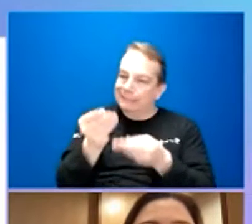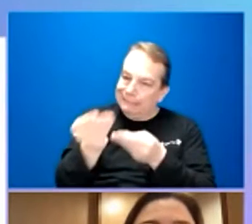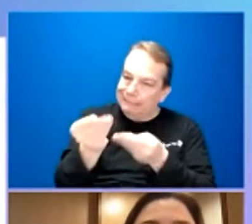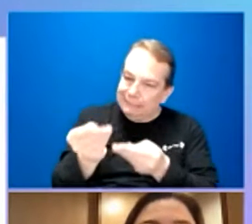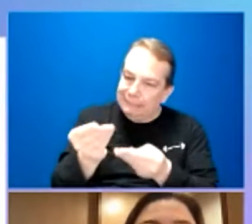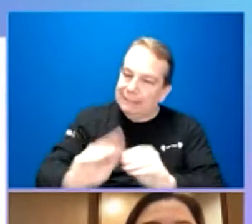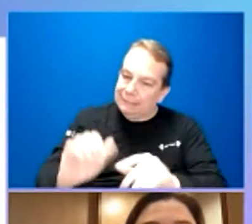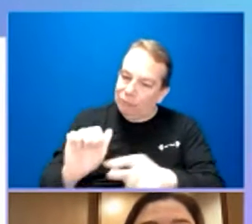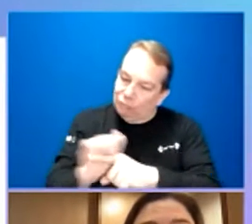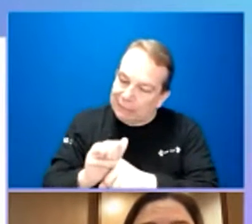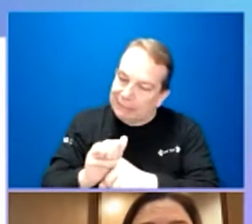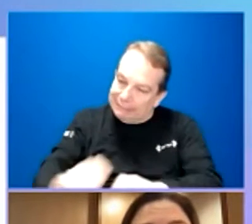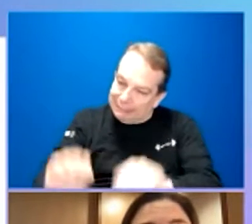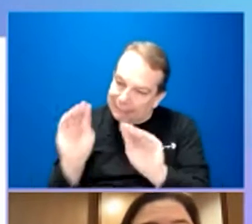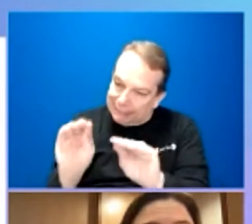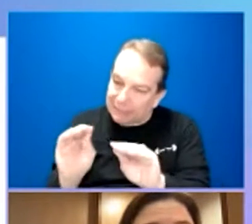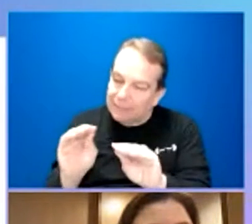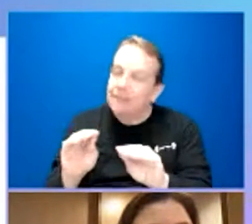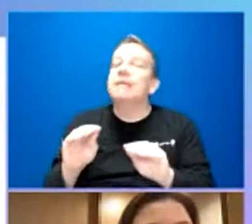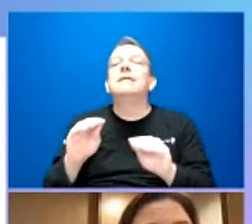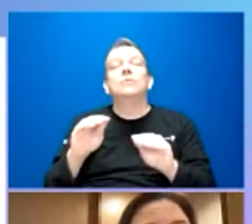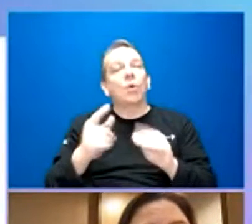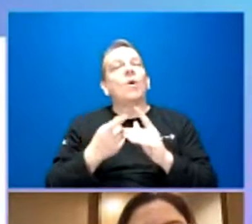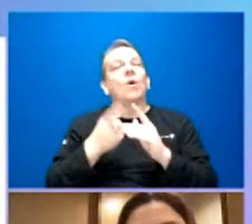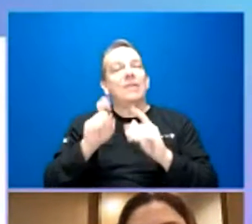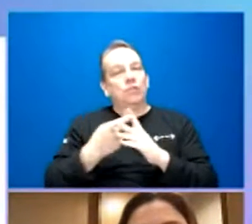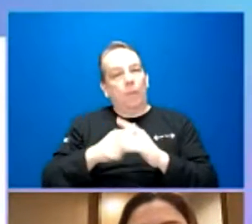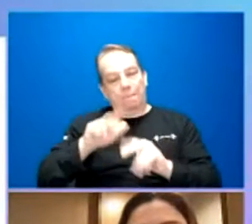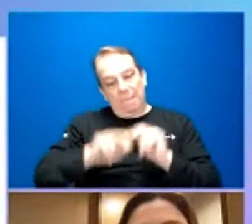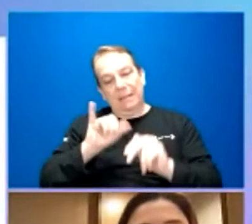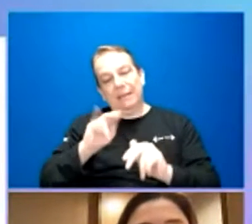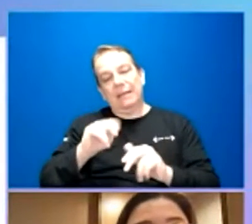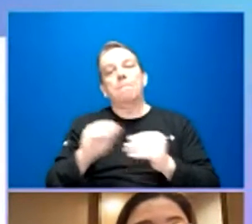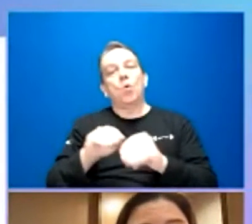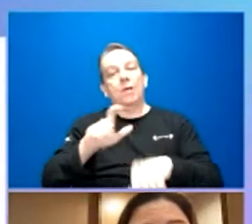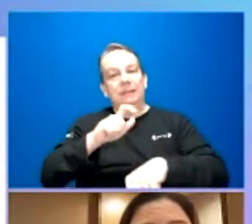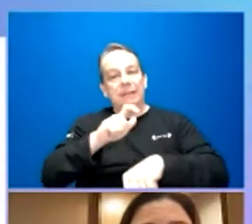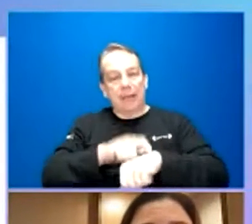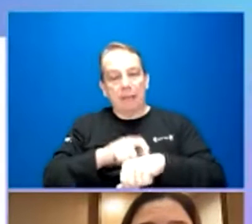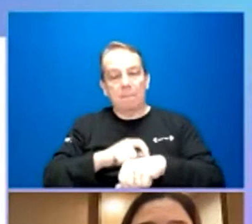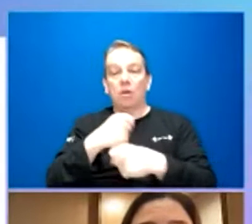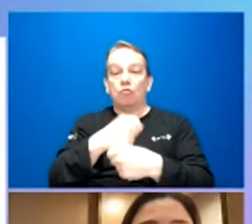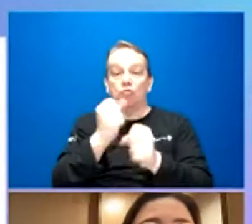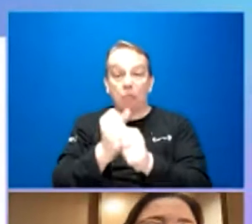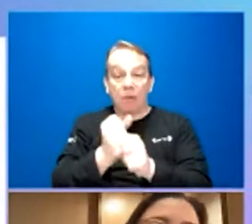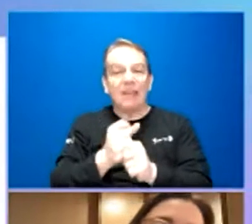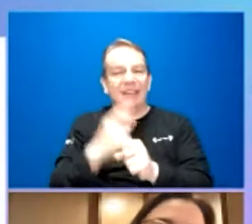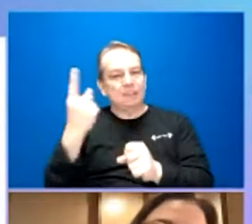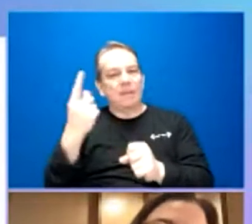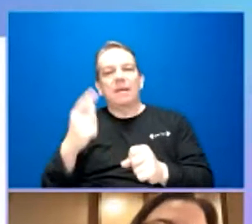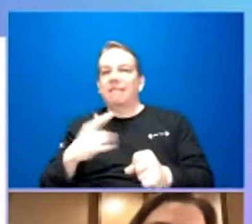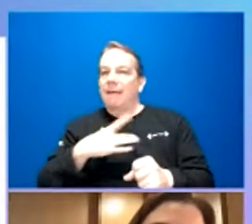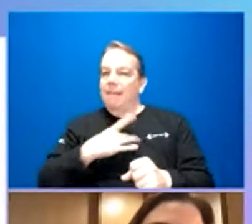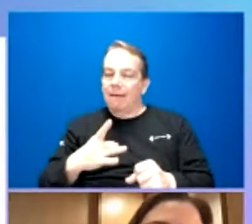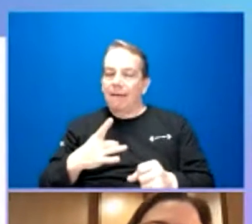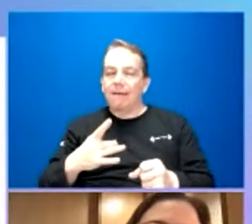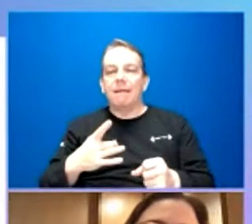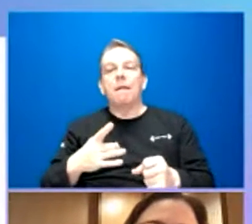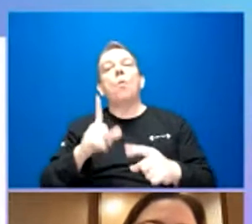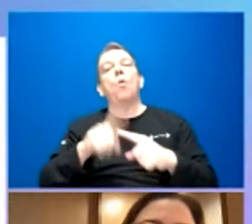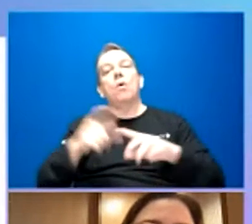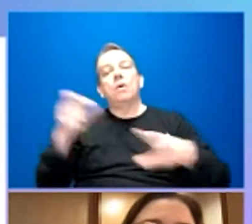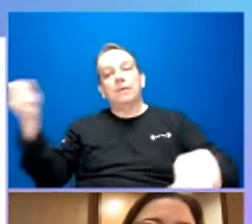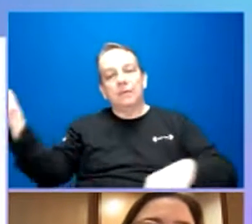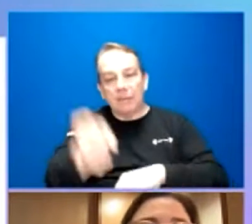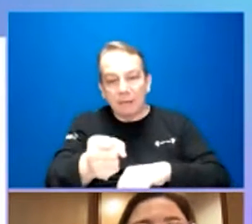to build in extra time so that they can create a product as they learn about accessibility, or bring in consultants to